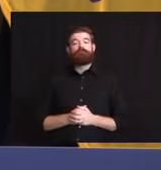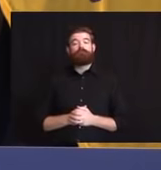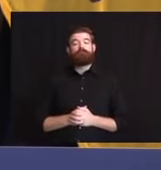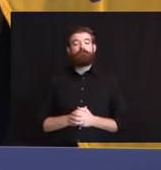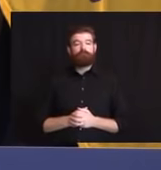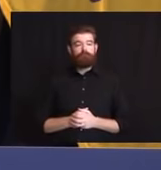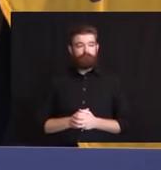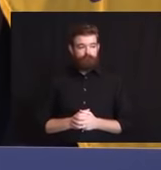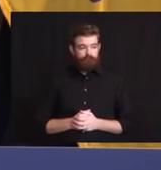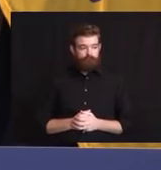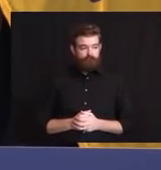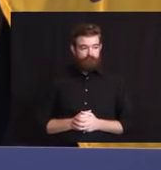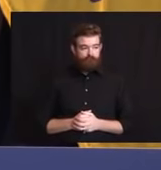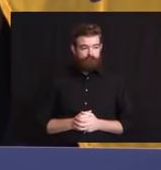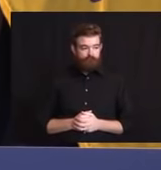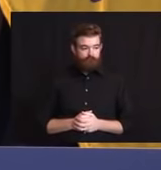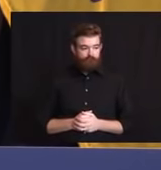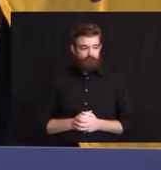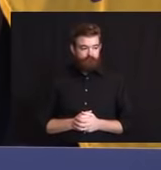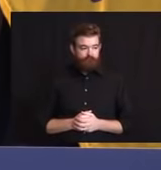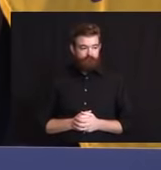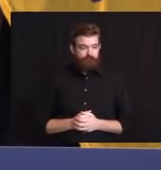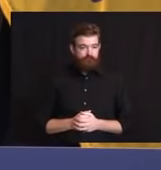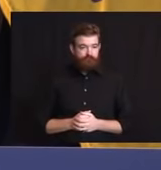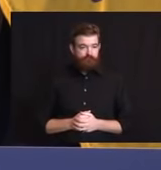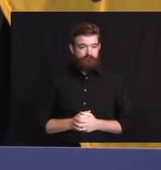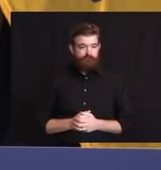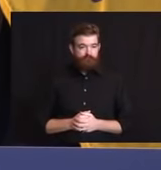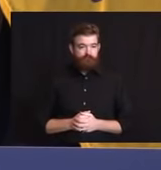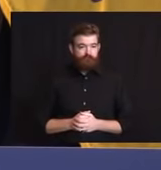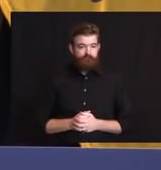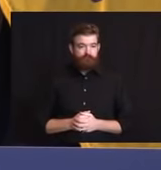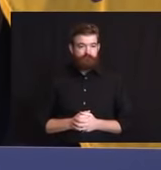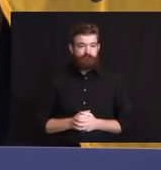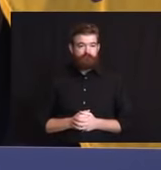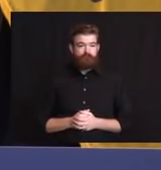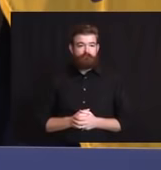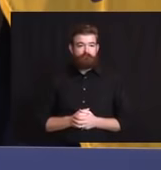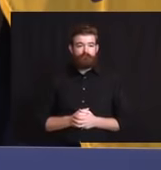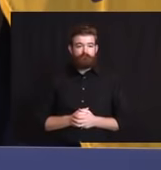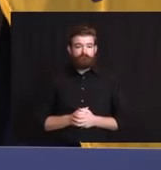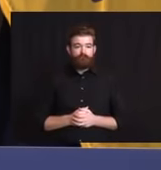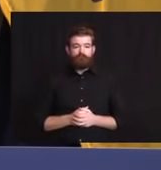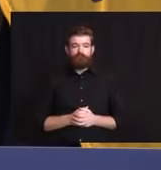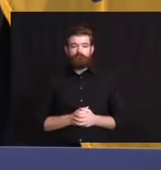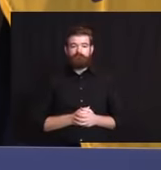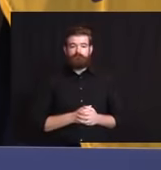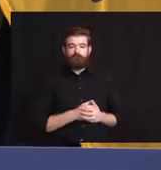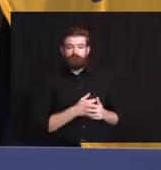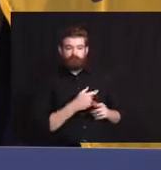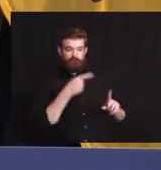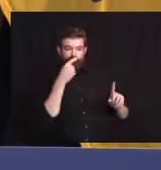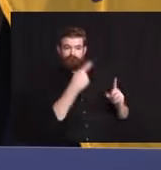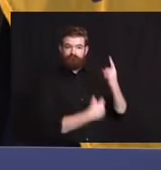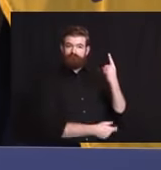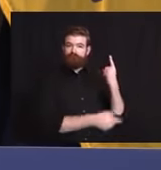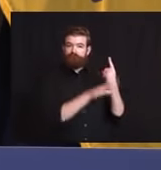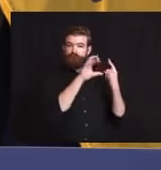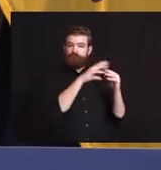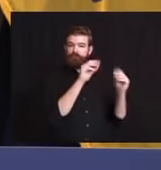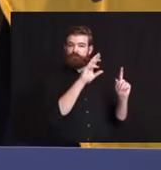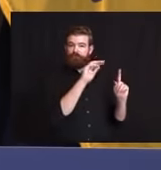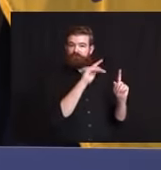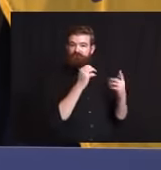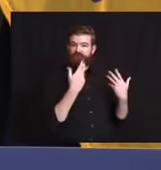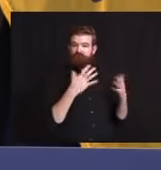only about this rebate. That is a really important piece of this, but this allows us to make